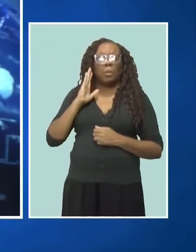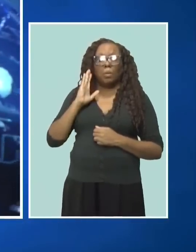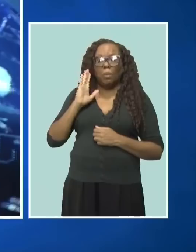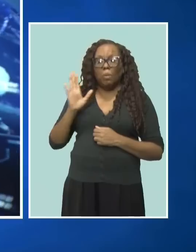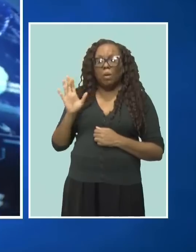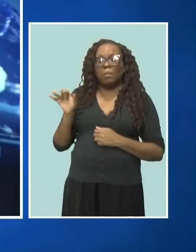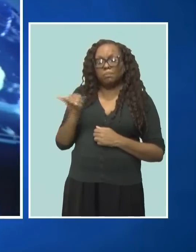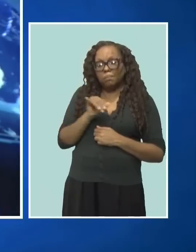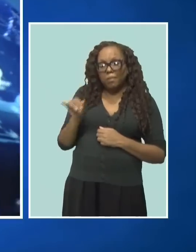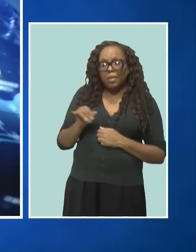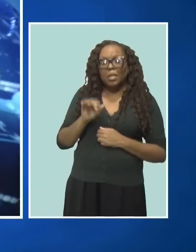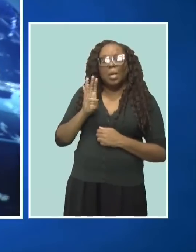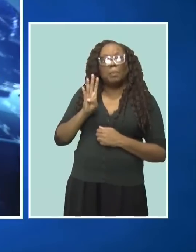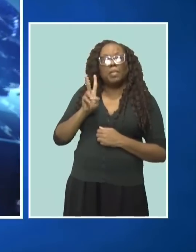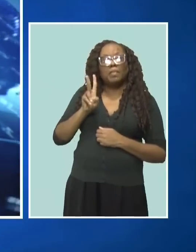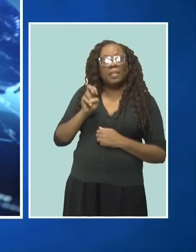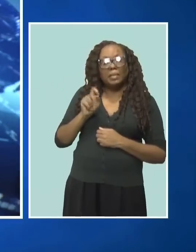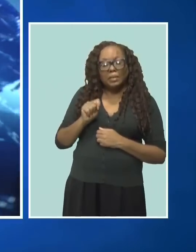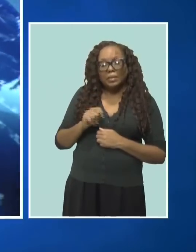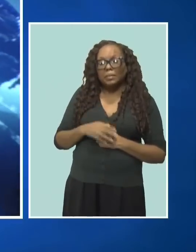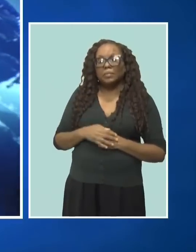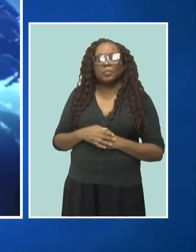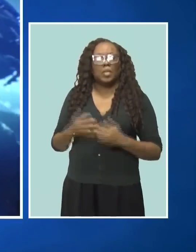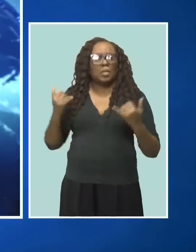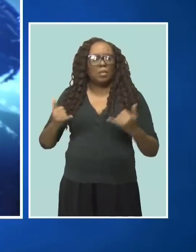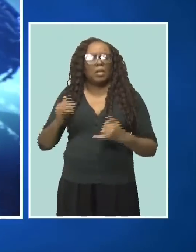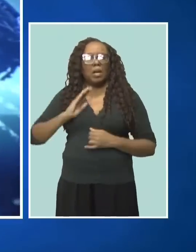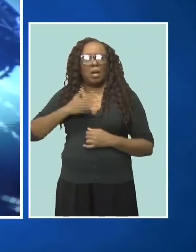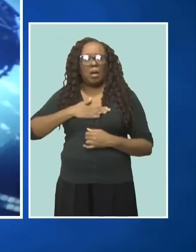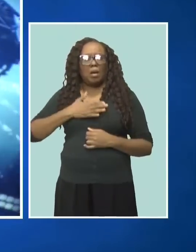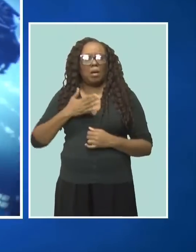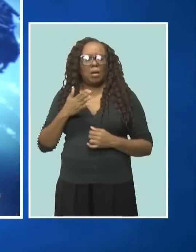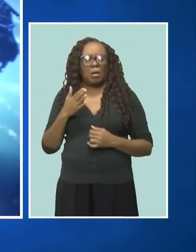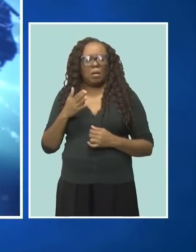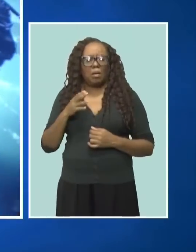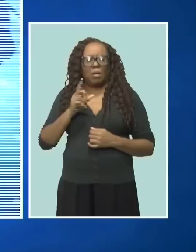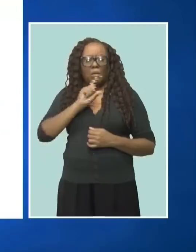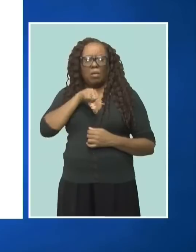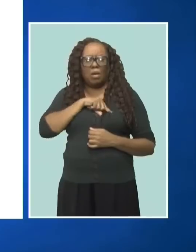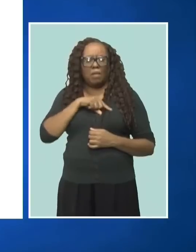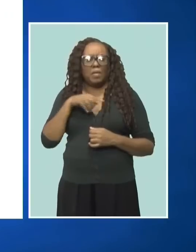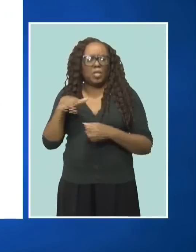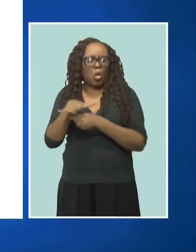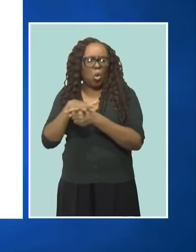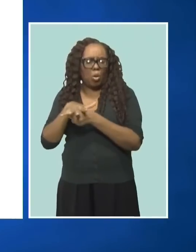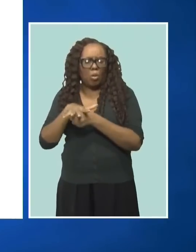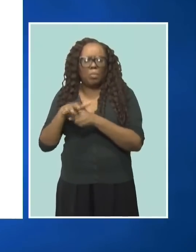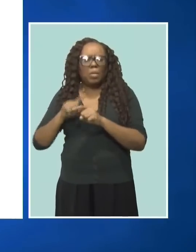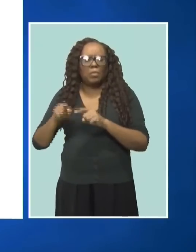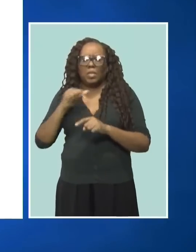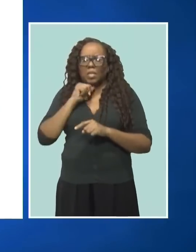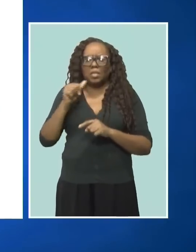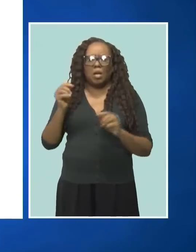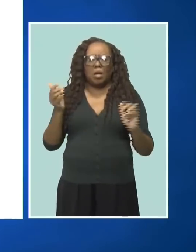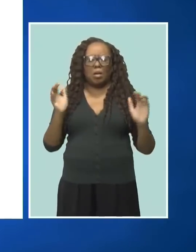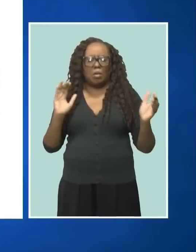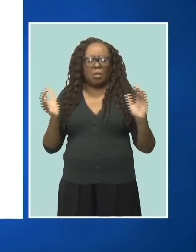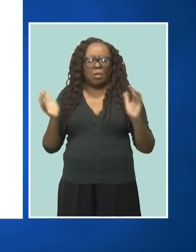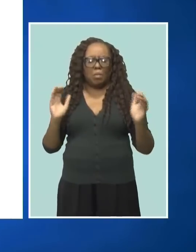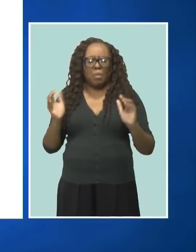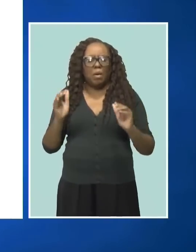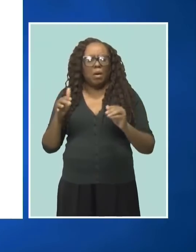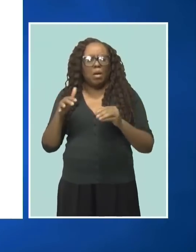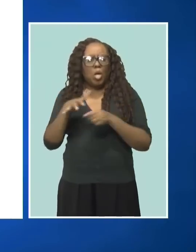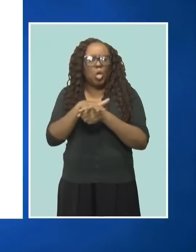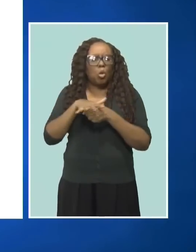we compare foreign qualifications to local, but we have no comparability amongst the local qualifications, and that is a significant